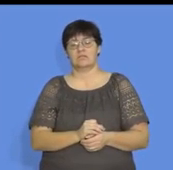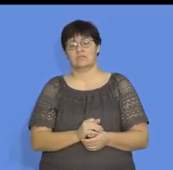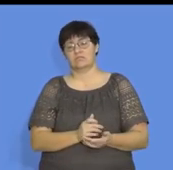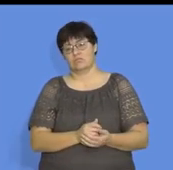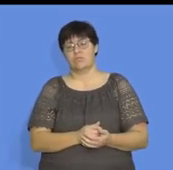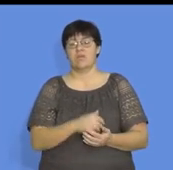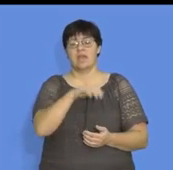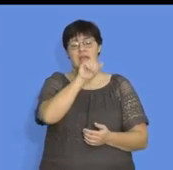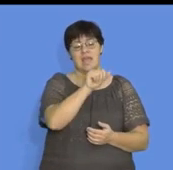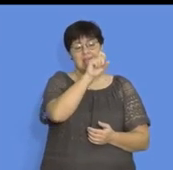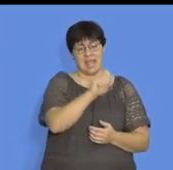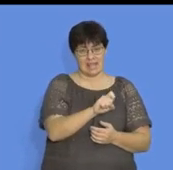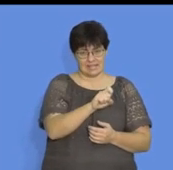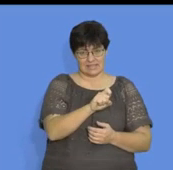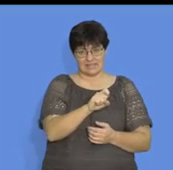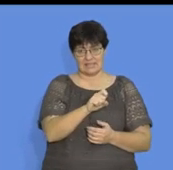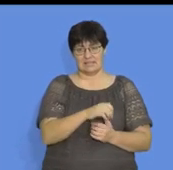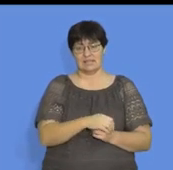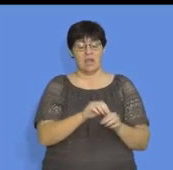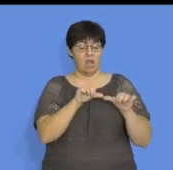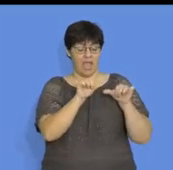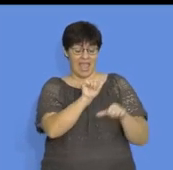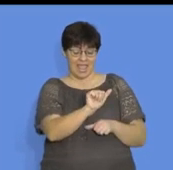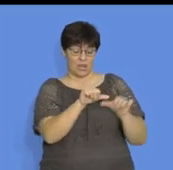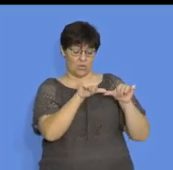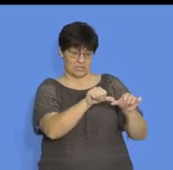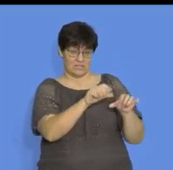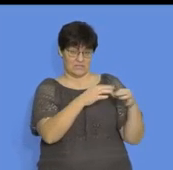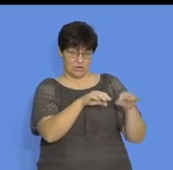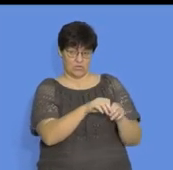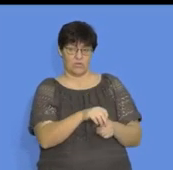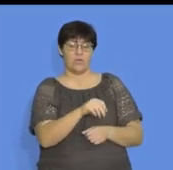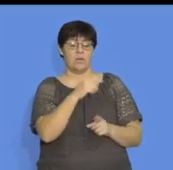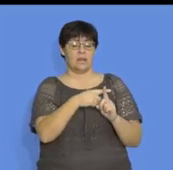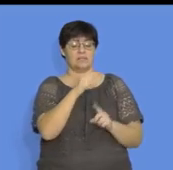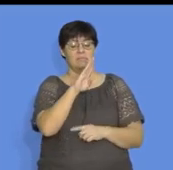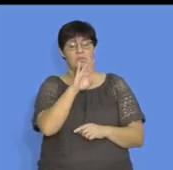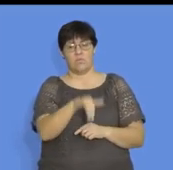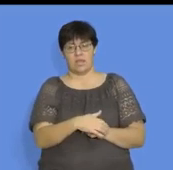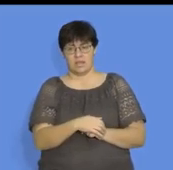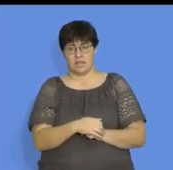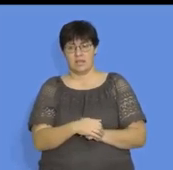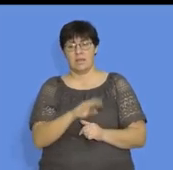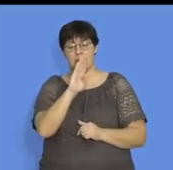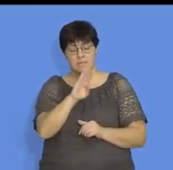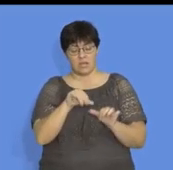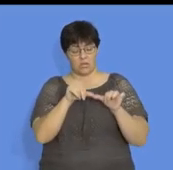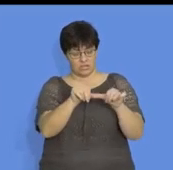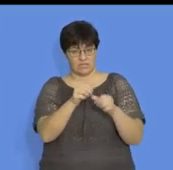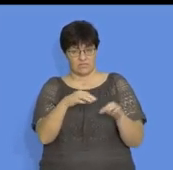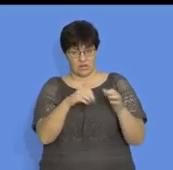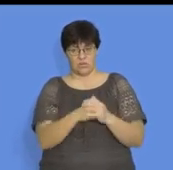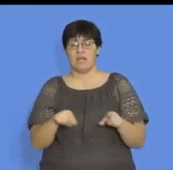maybe ax, a is a constant value, plus by, which is a